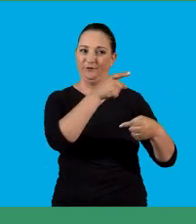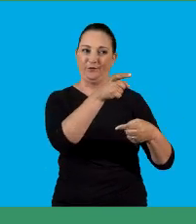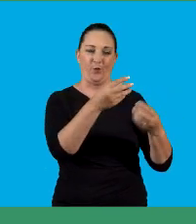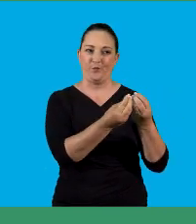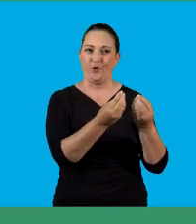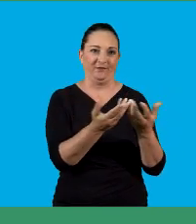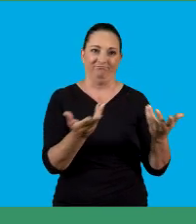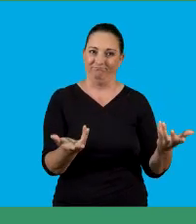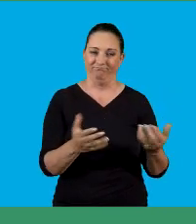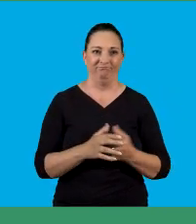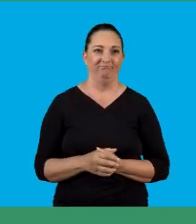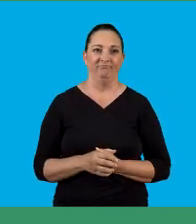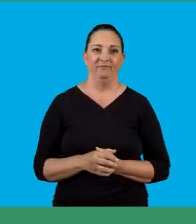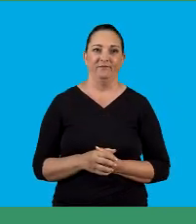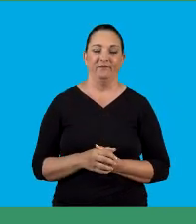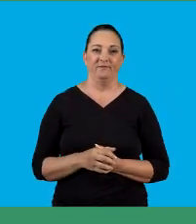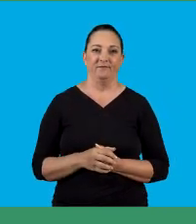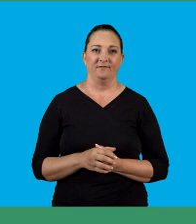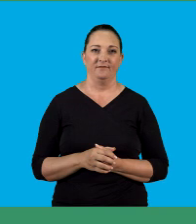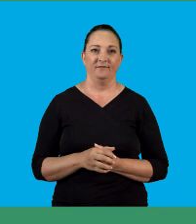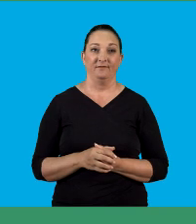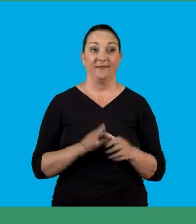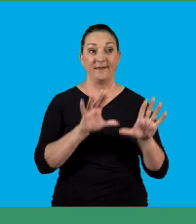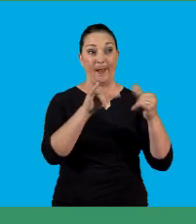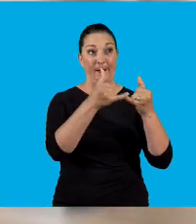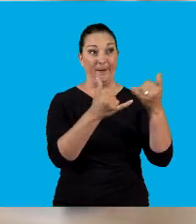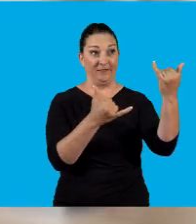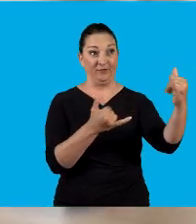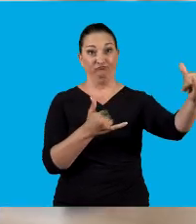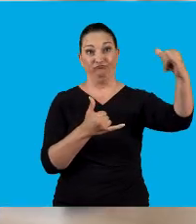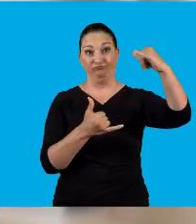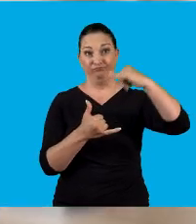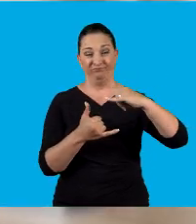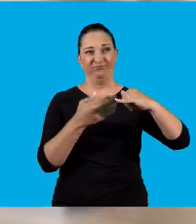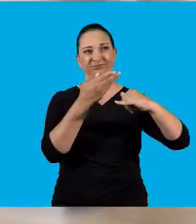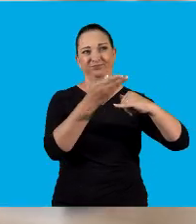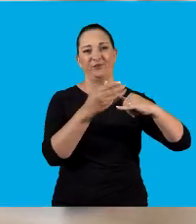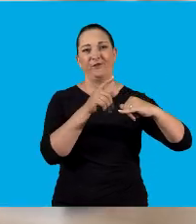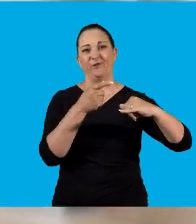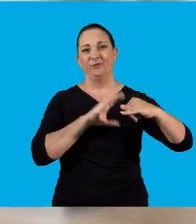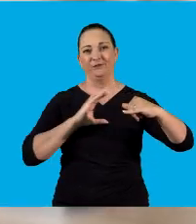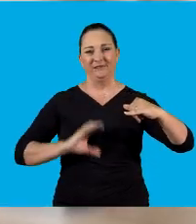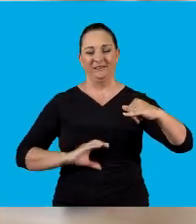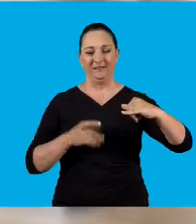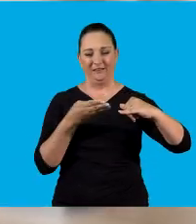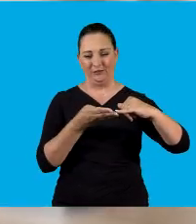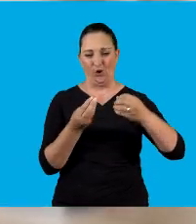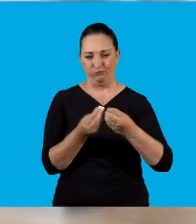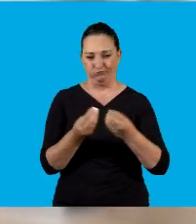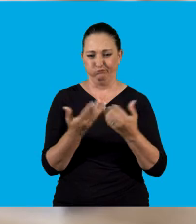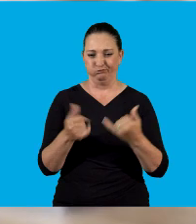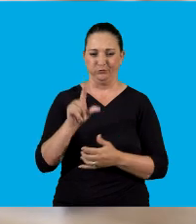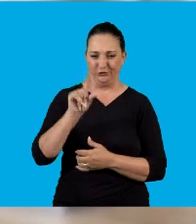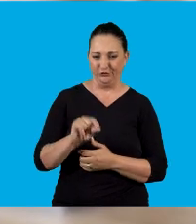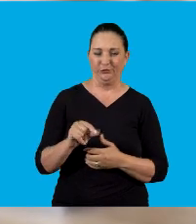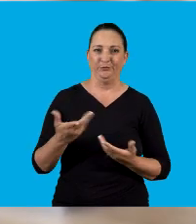these products. So obviously, here's a country bringing their products at a cheaper price, whereby our local businesses